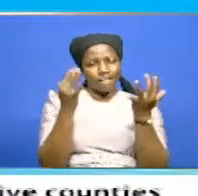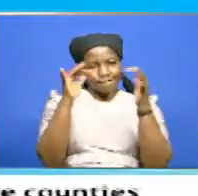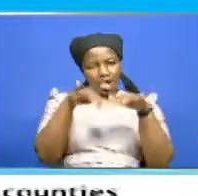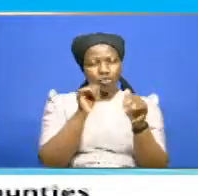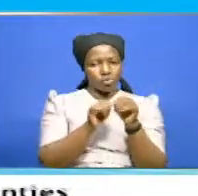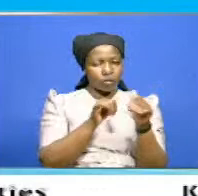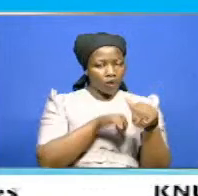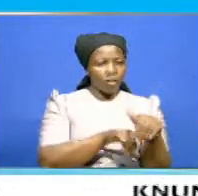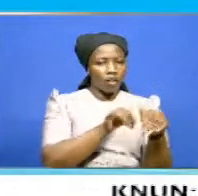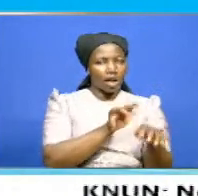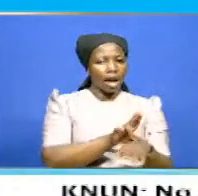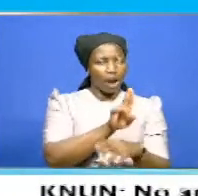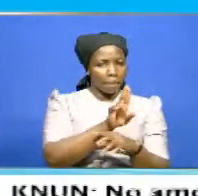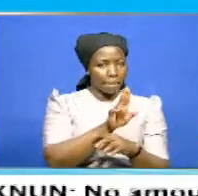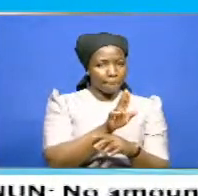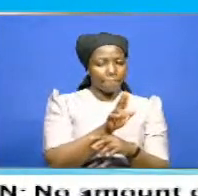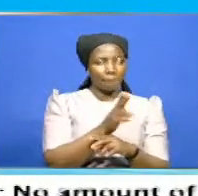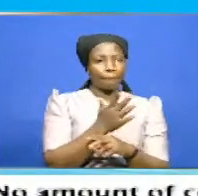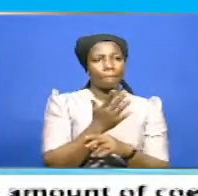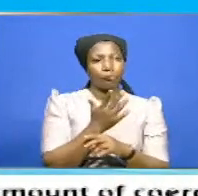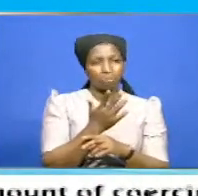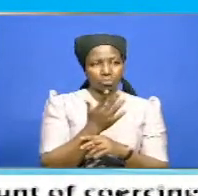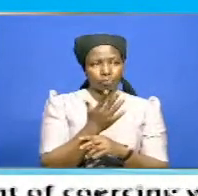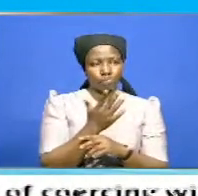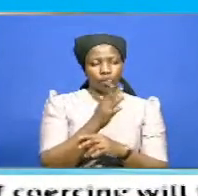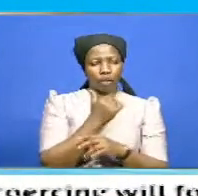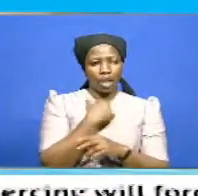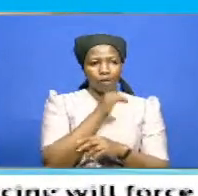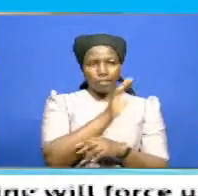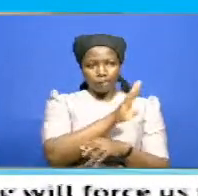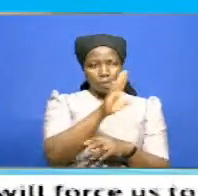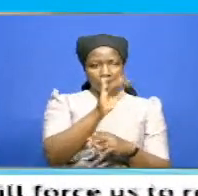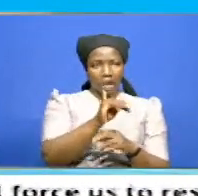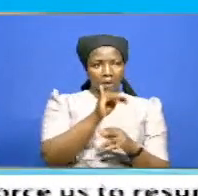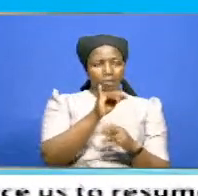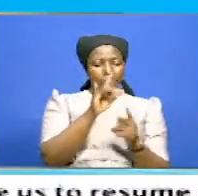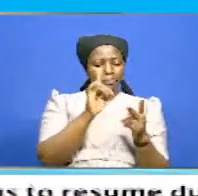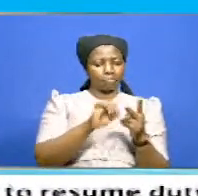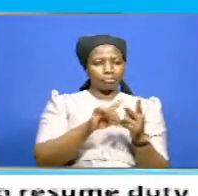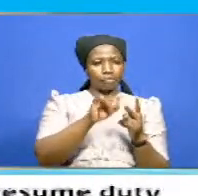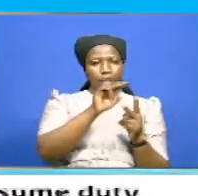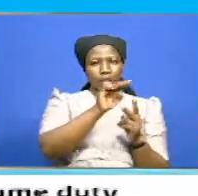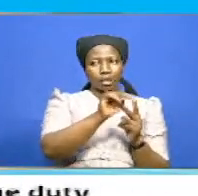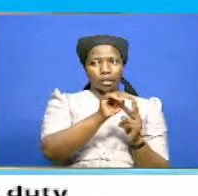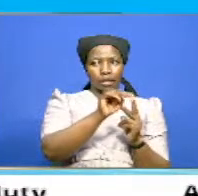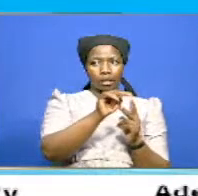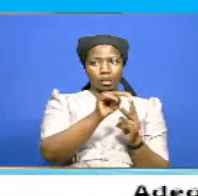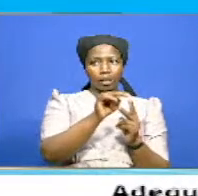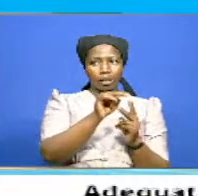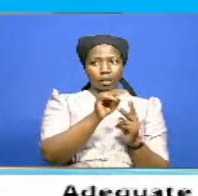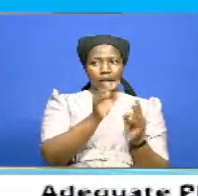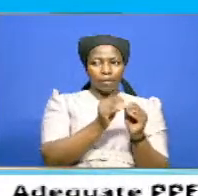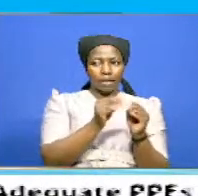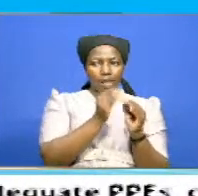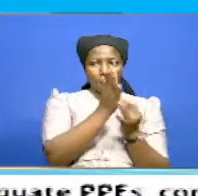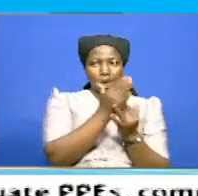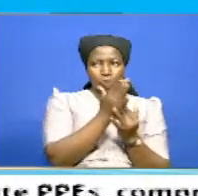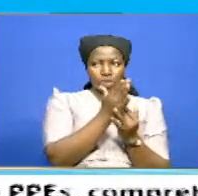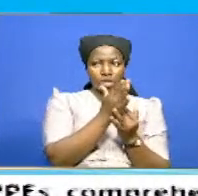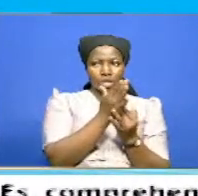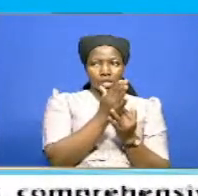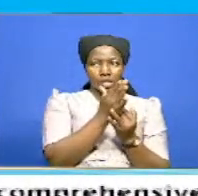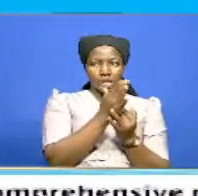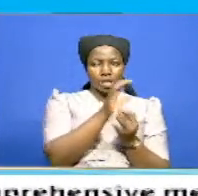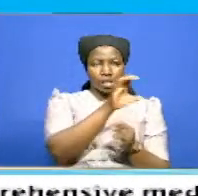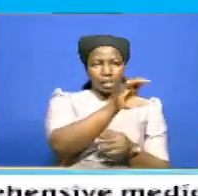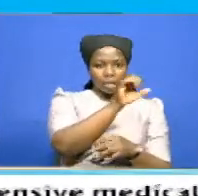tracking, apart from the BBI and the NSC, the meeting between